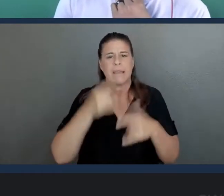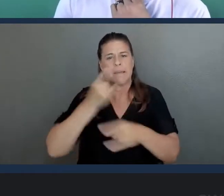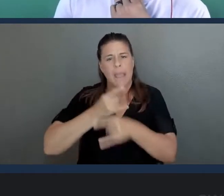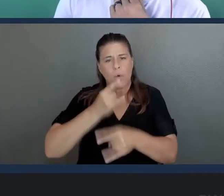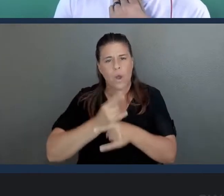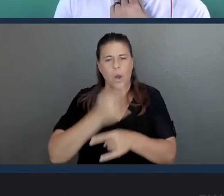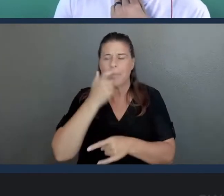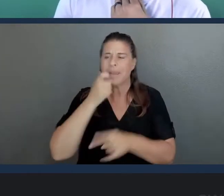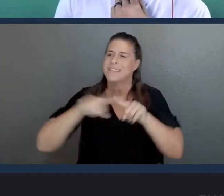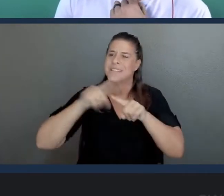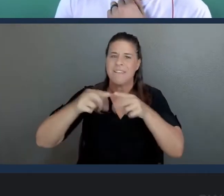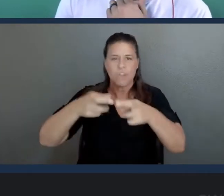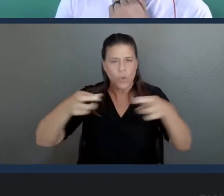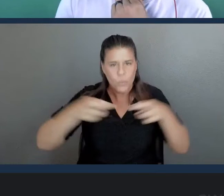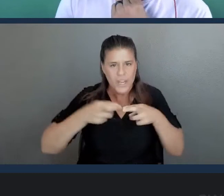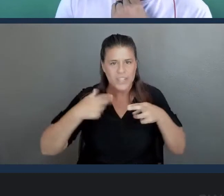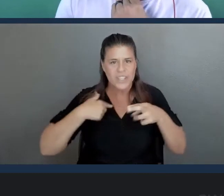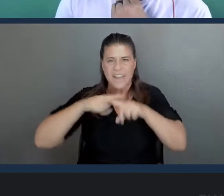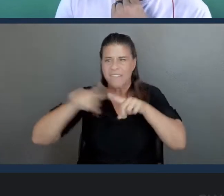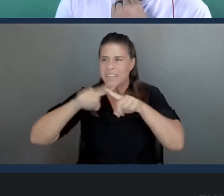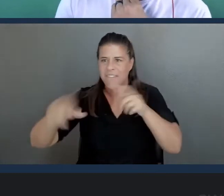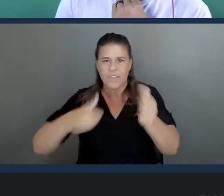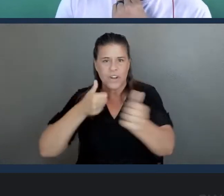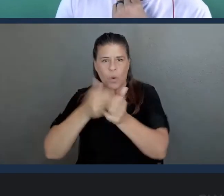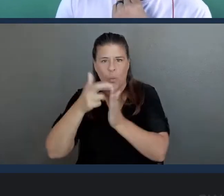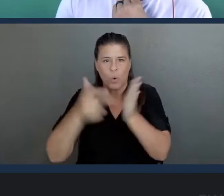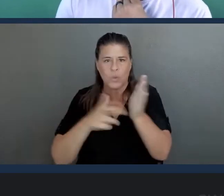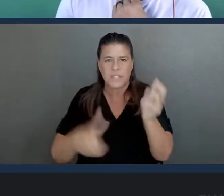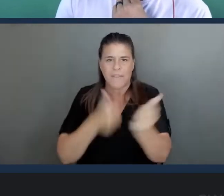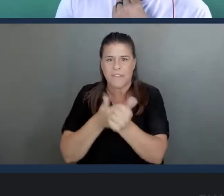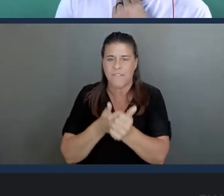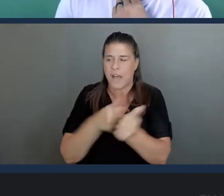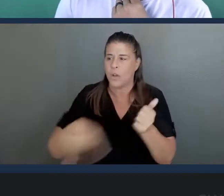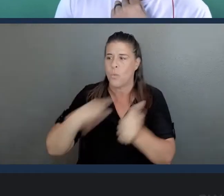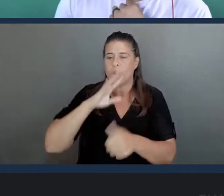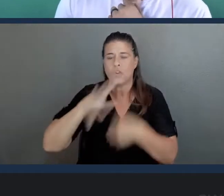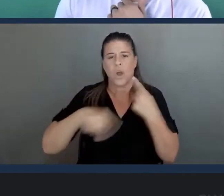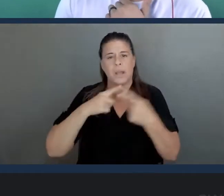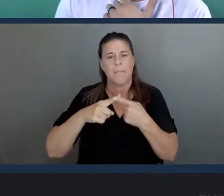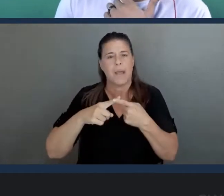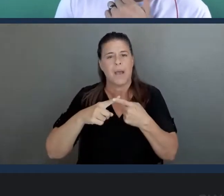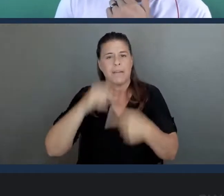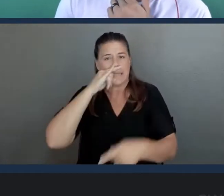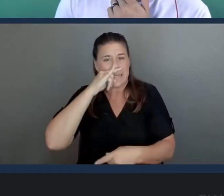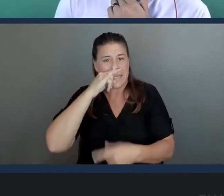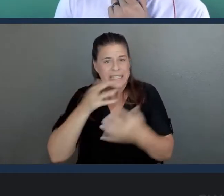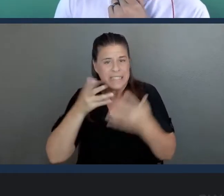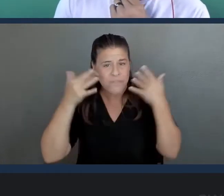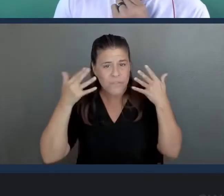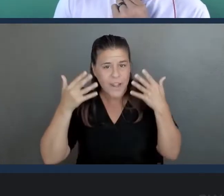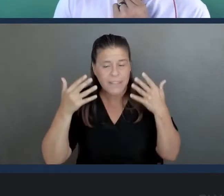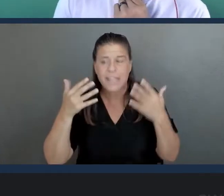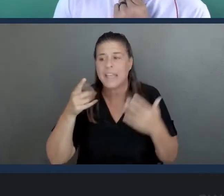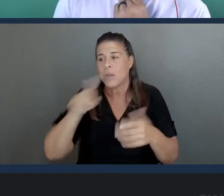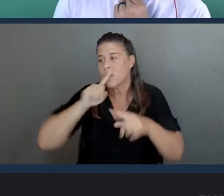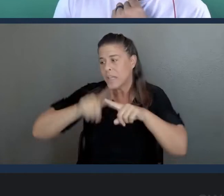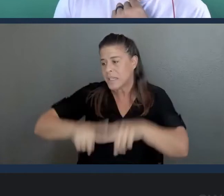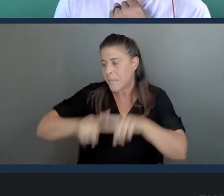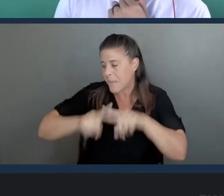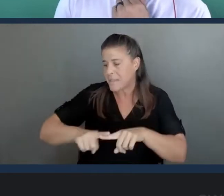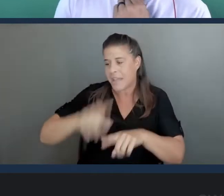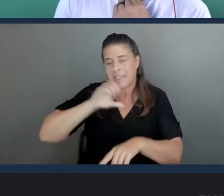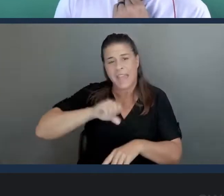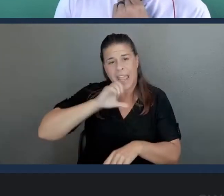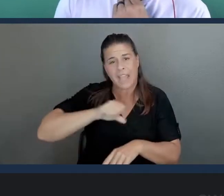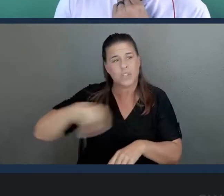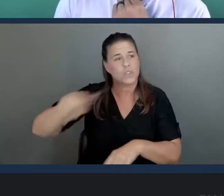because different regions have different compliance issues as well. And we talk about kids safe. I mean, it depends on the age. So